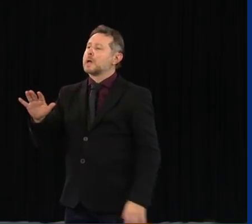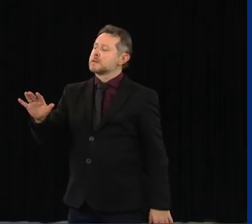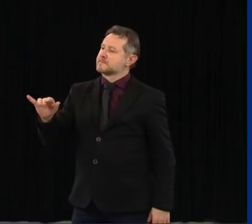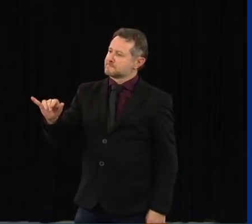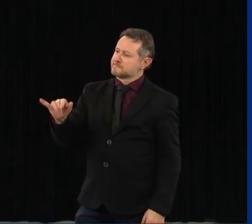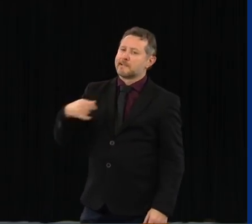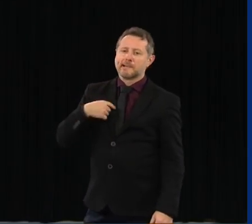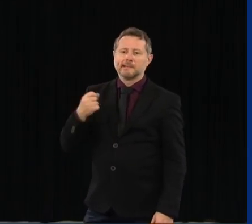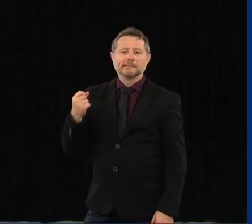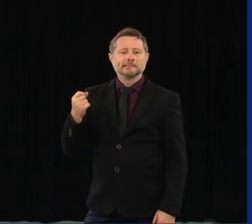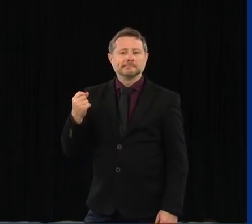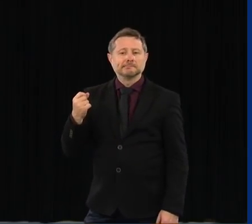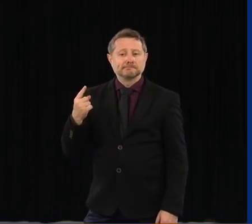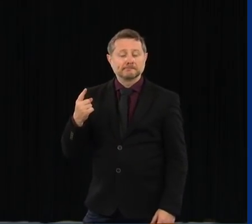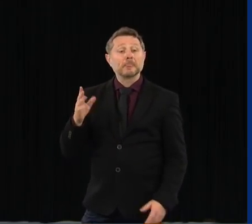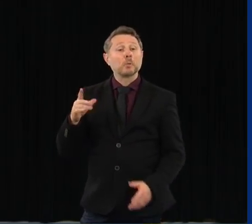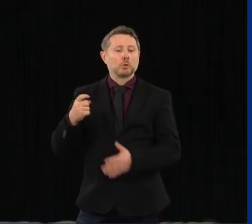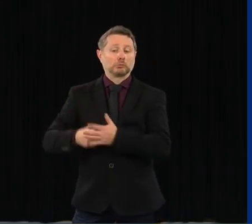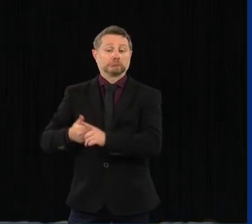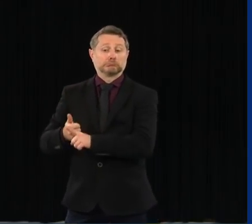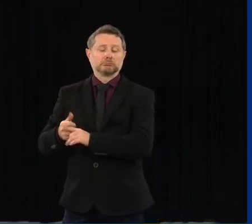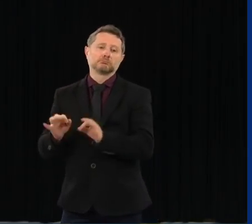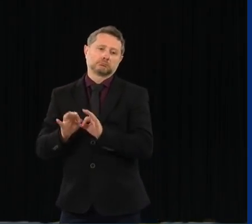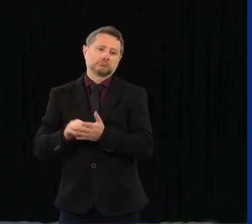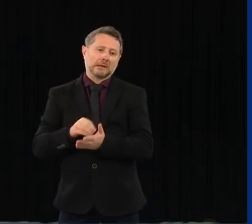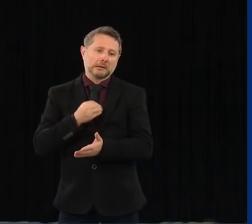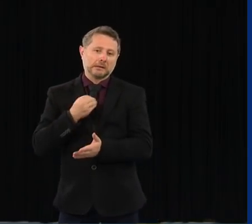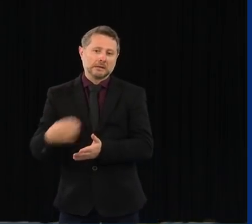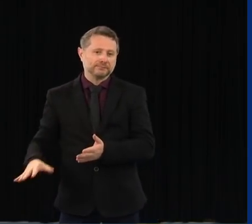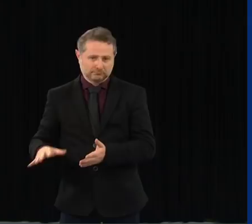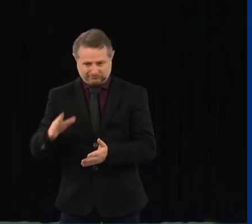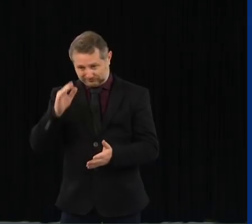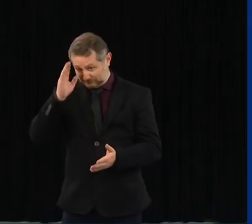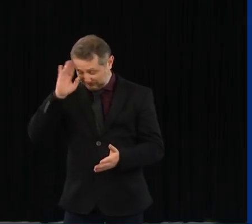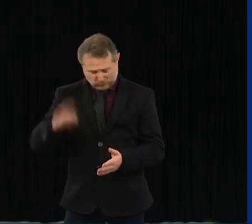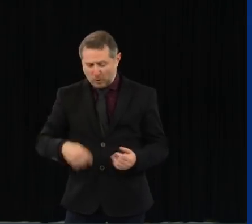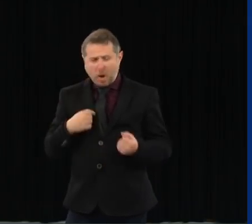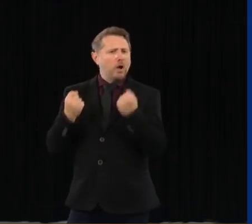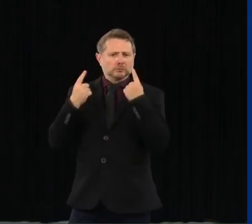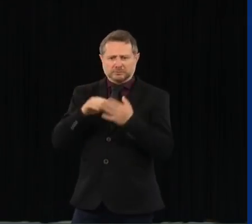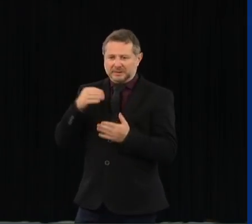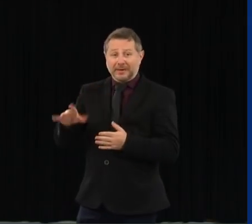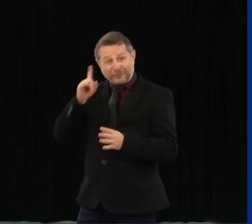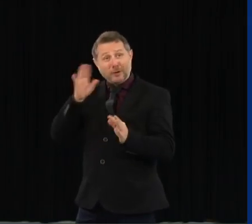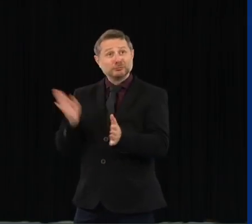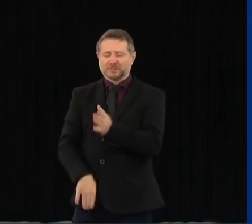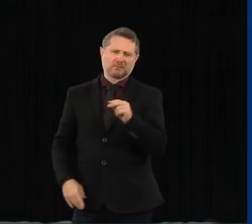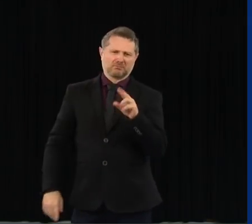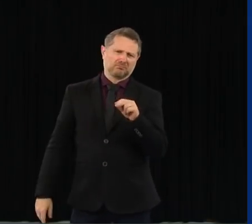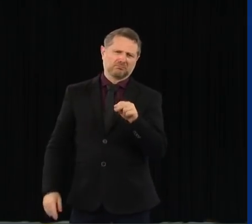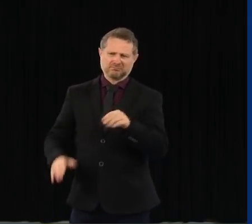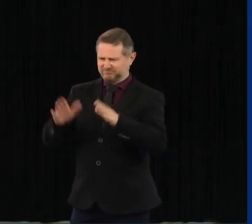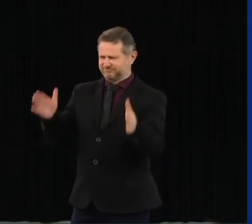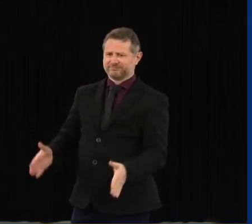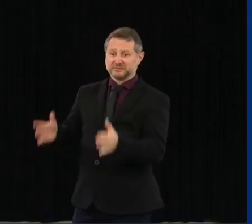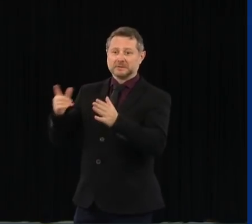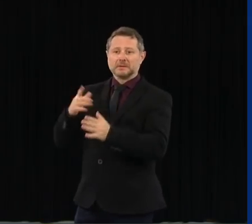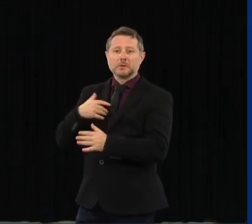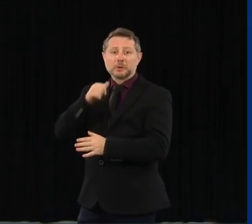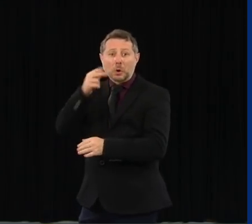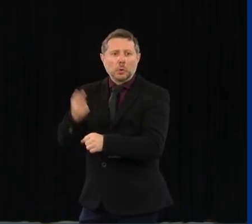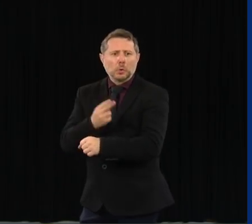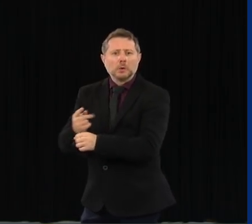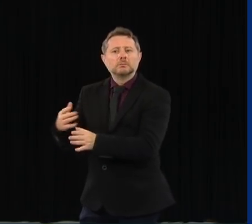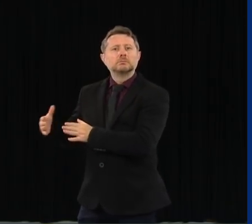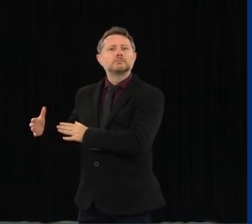Ventilators are expensive pieces of equipment. I understand that even if they're not using them, they are